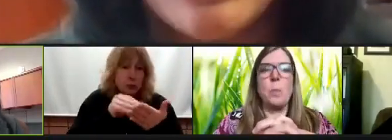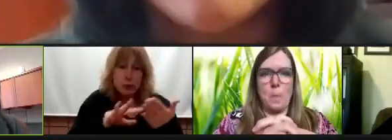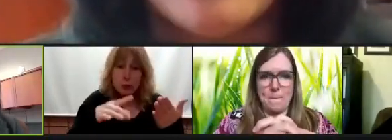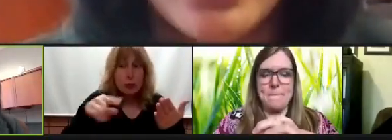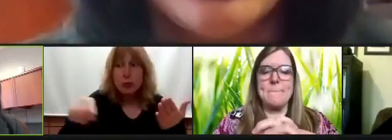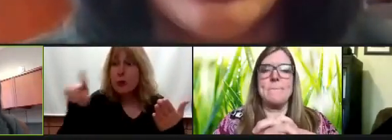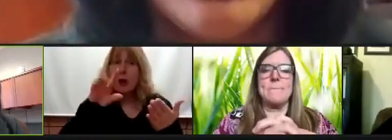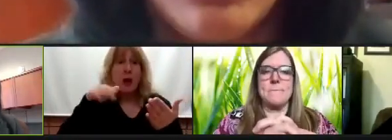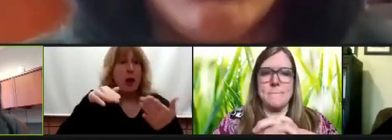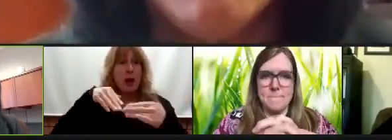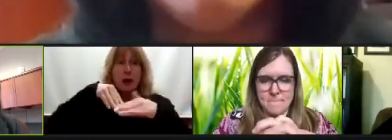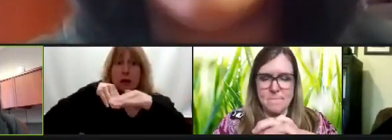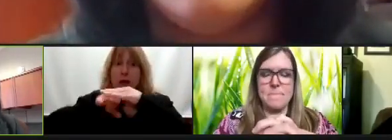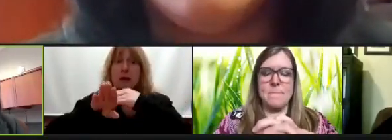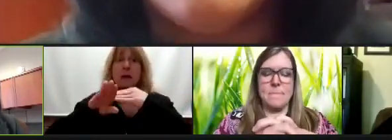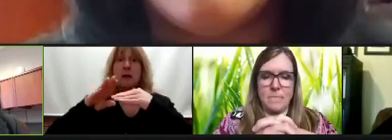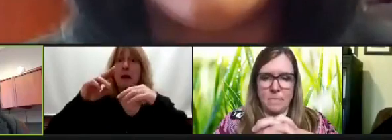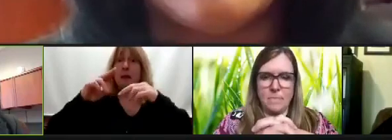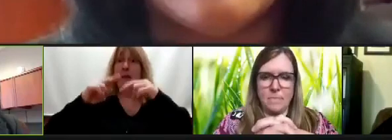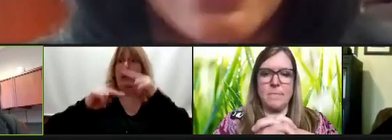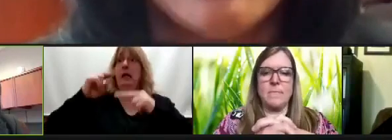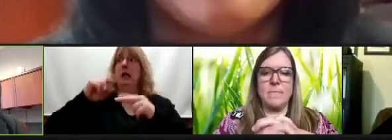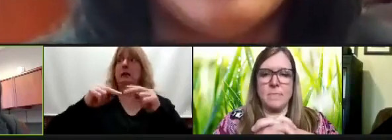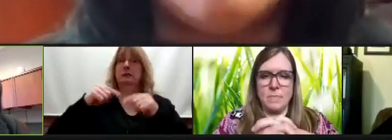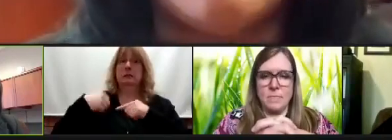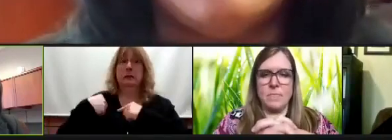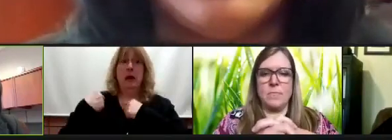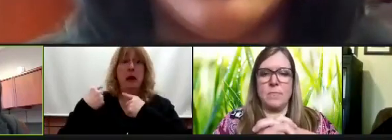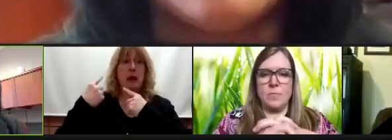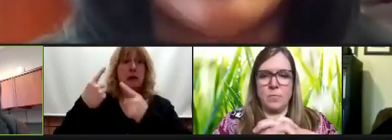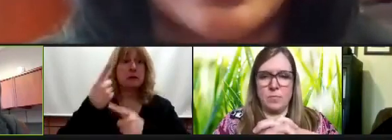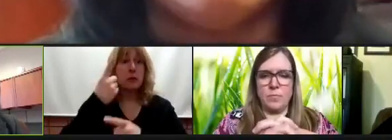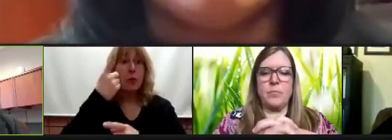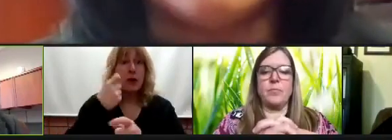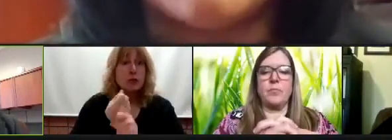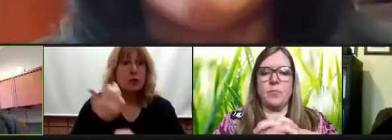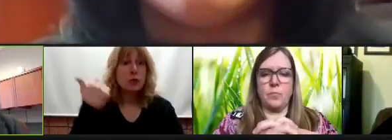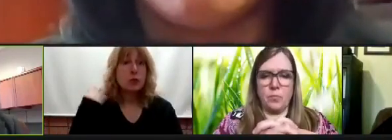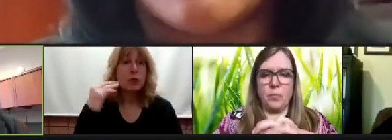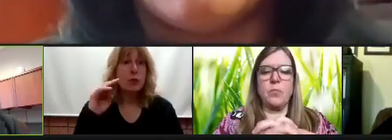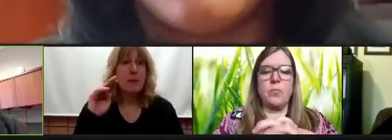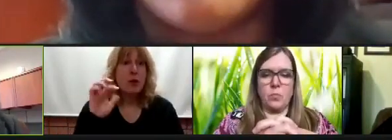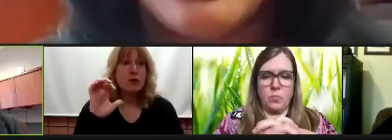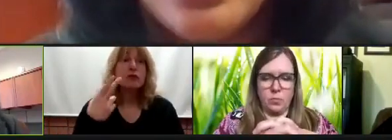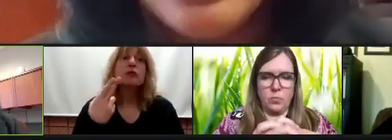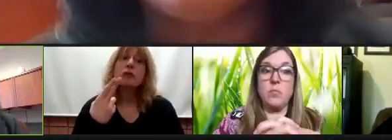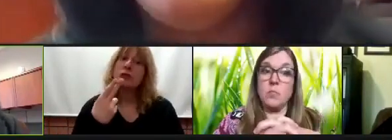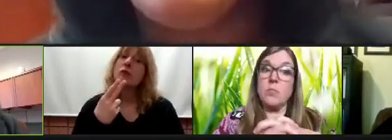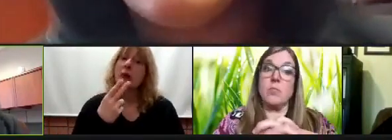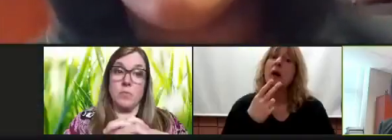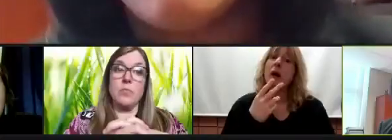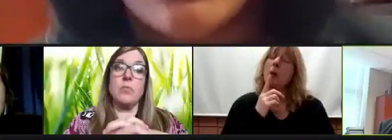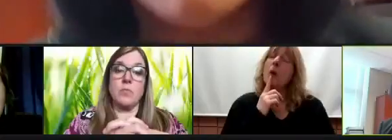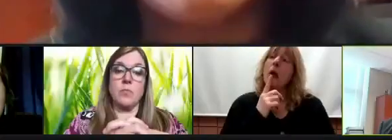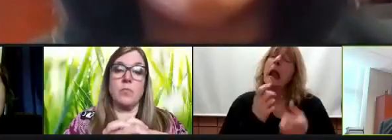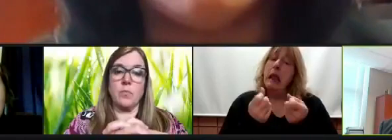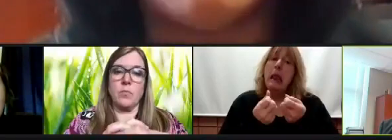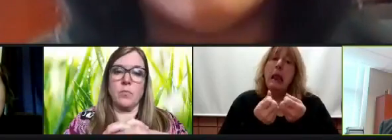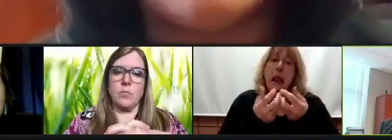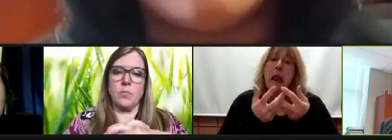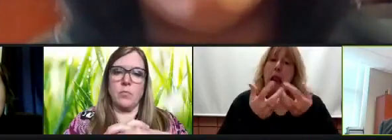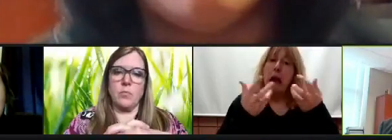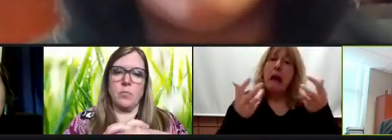think about that alone, there is a lot that needs to be done in a lot of different spaces around that. I do think that we're